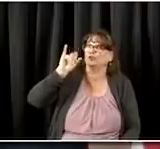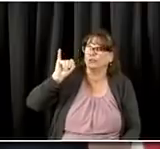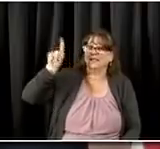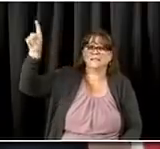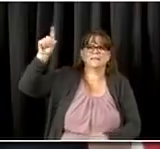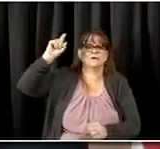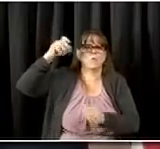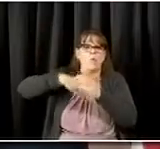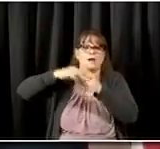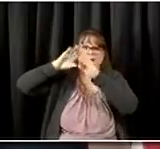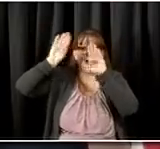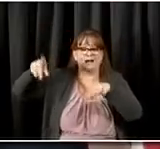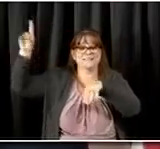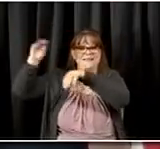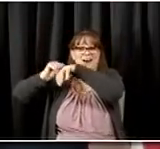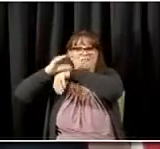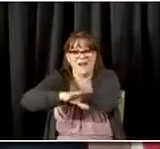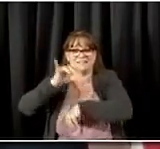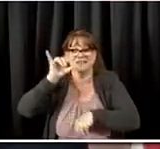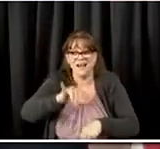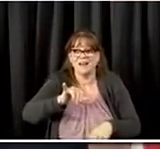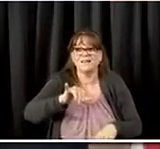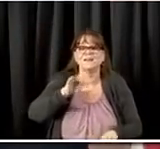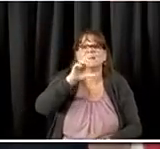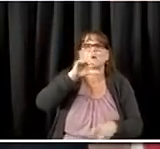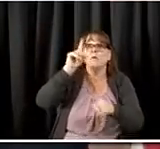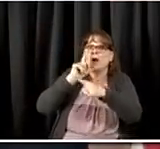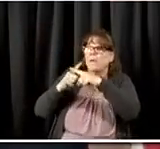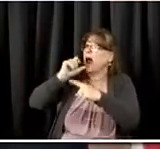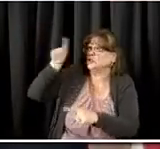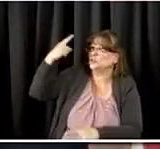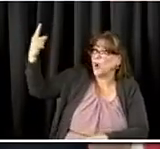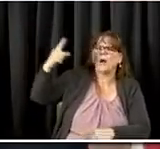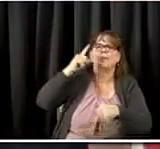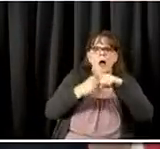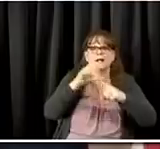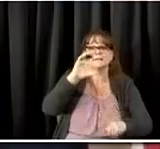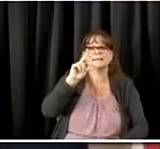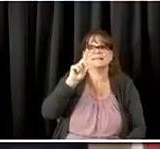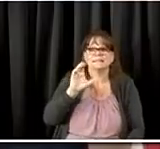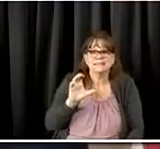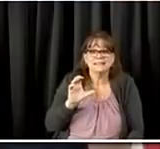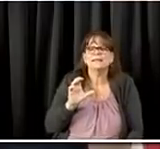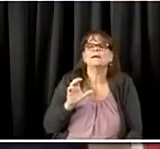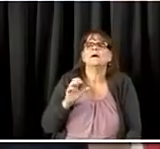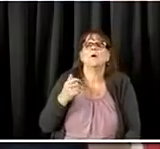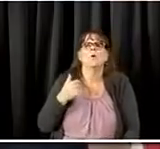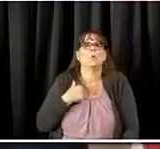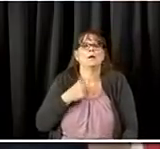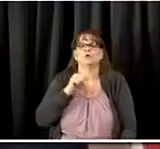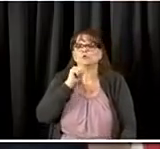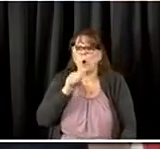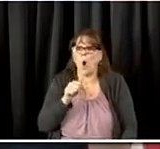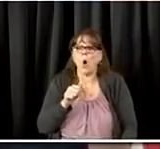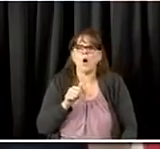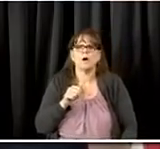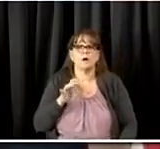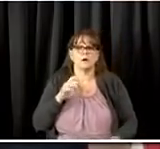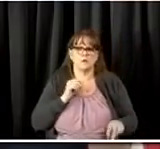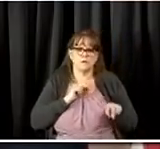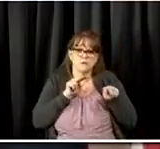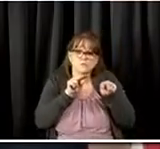no ability of any state or the federal government to monitor, nor should there be, what people are doing with Thanksgiving. That's why it's ultimately a